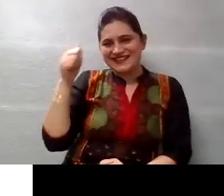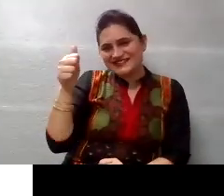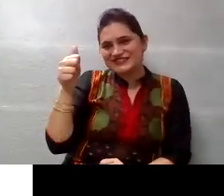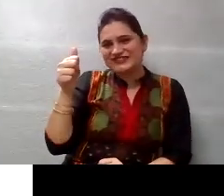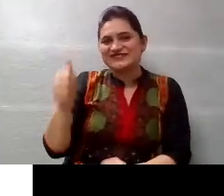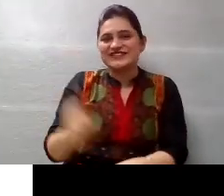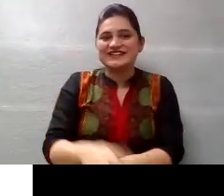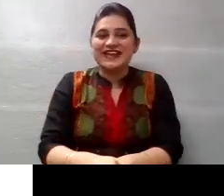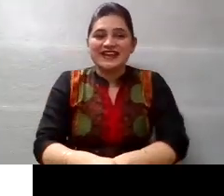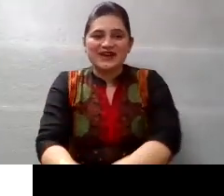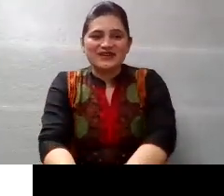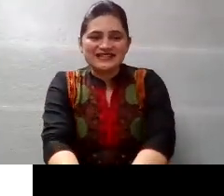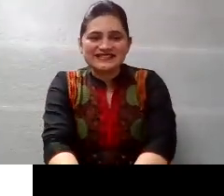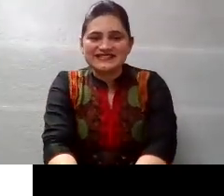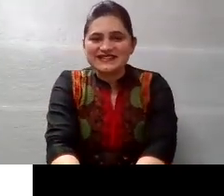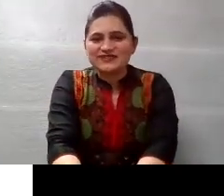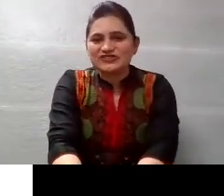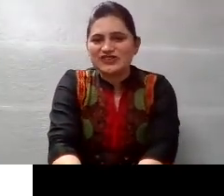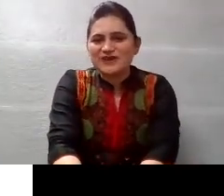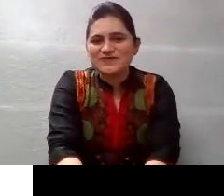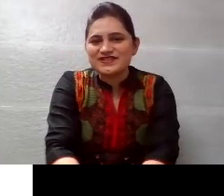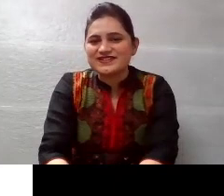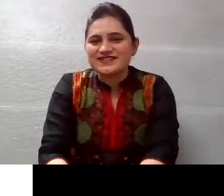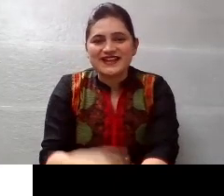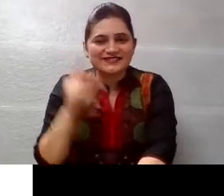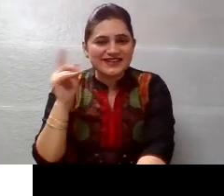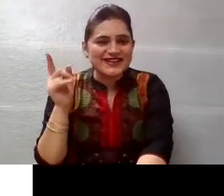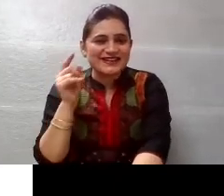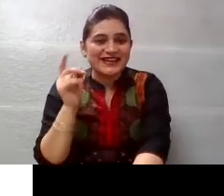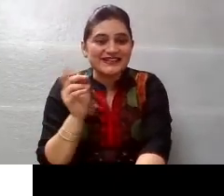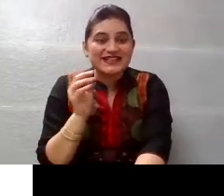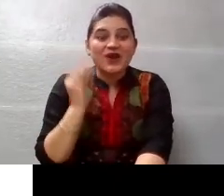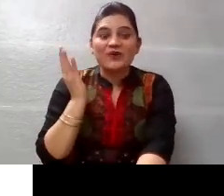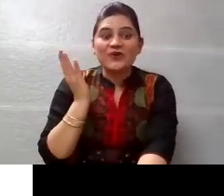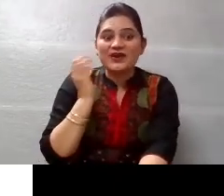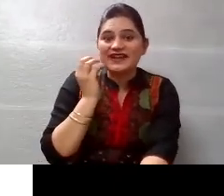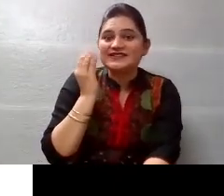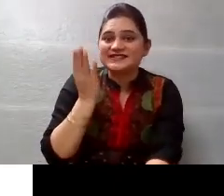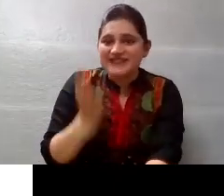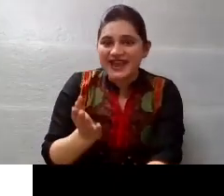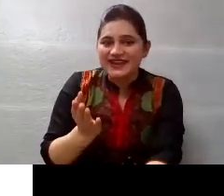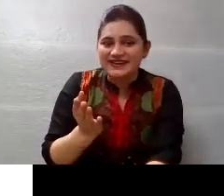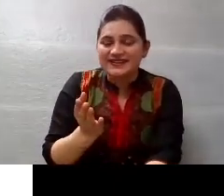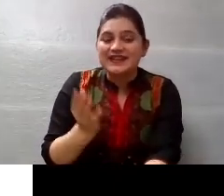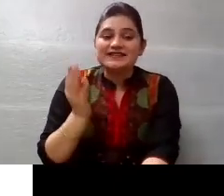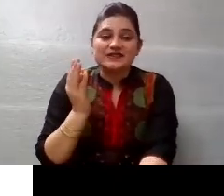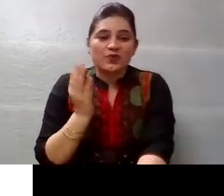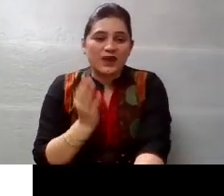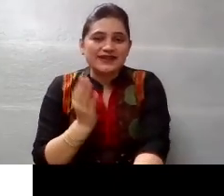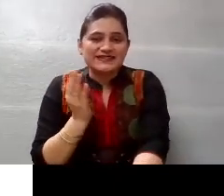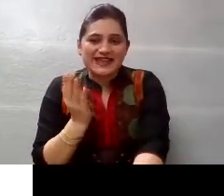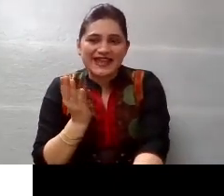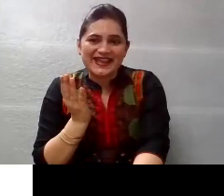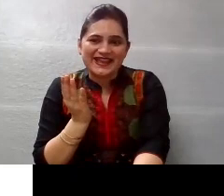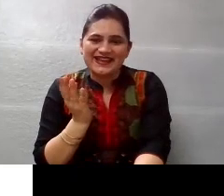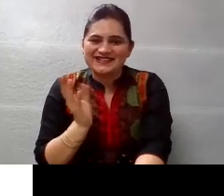Yes, children. Now let's see which number 10. think it's, oh, it's 10. So